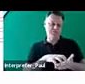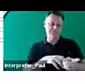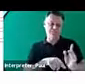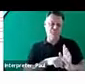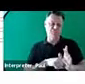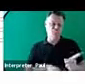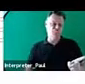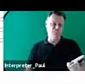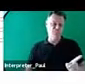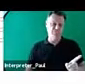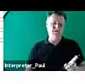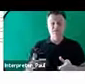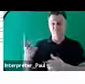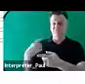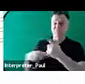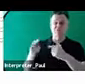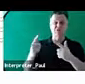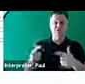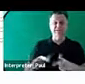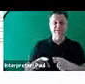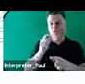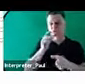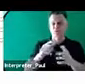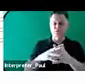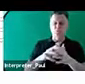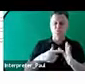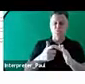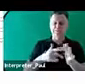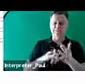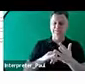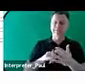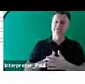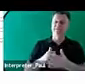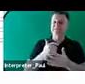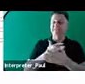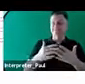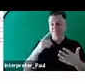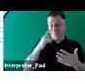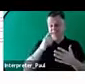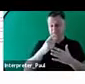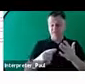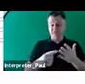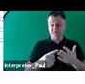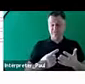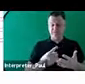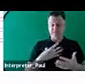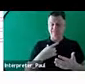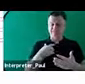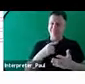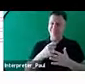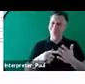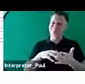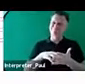in the work that we've done. And indeed, some students see their own disability as a weakness, something that I find